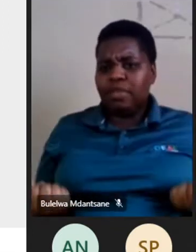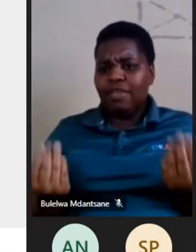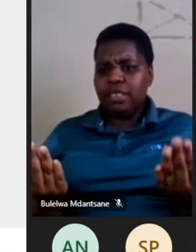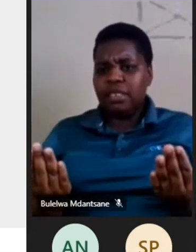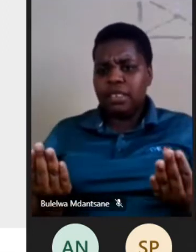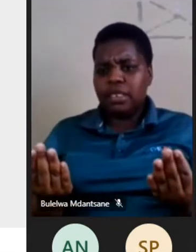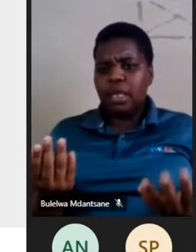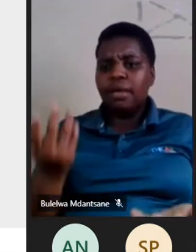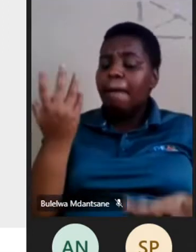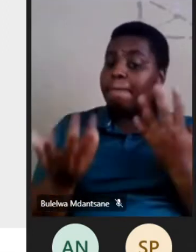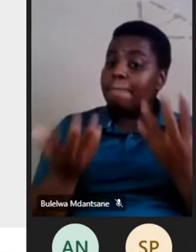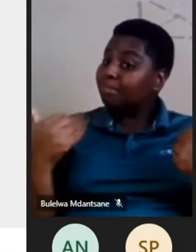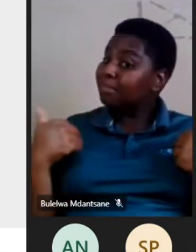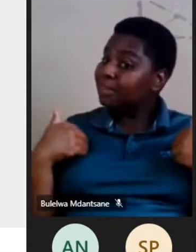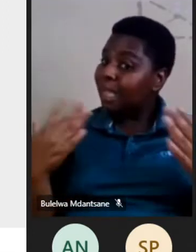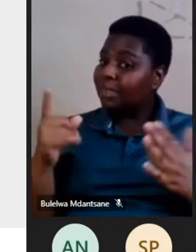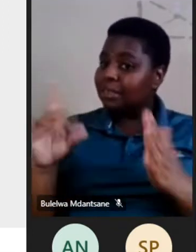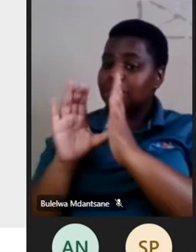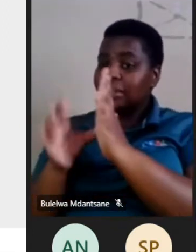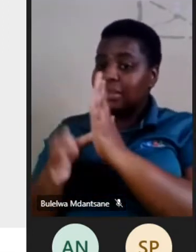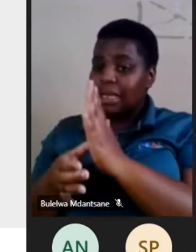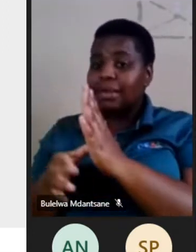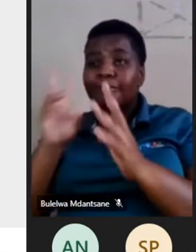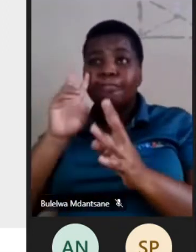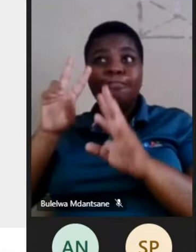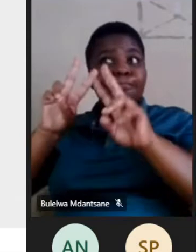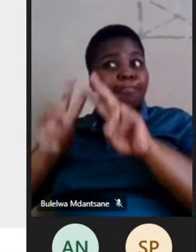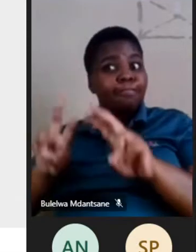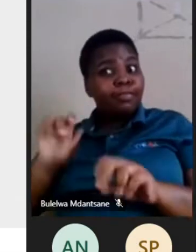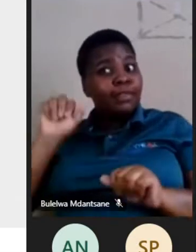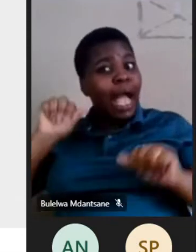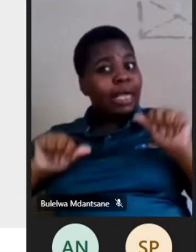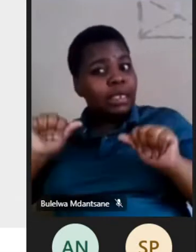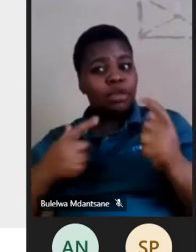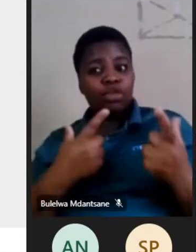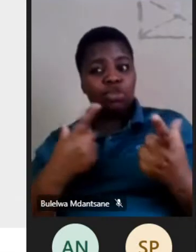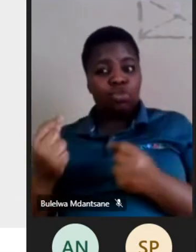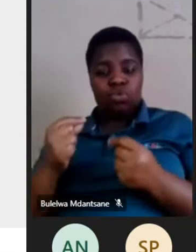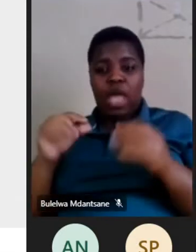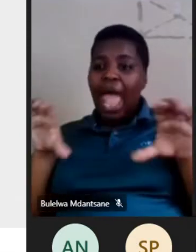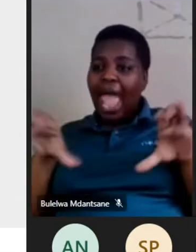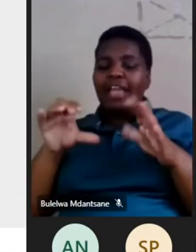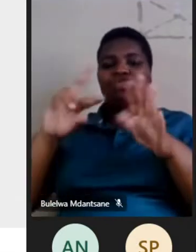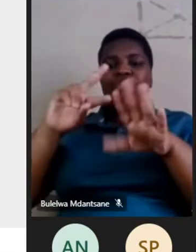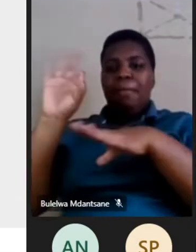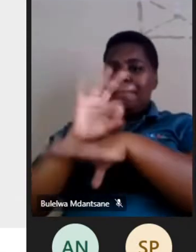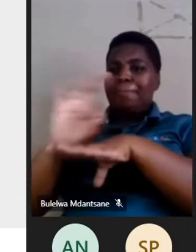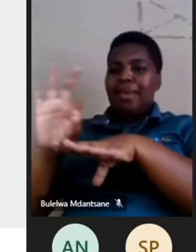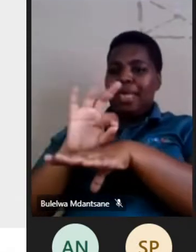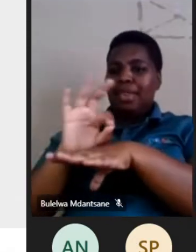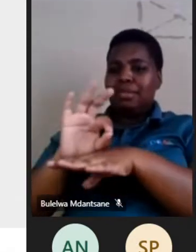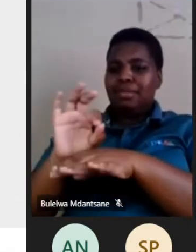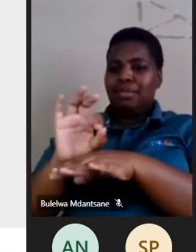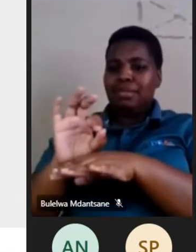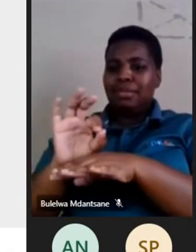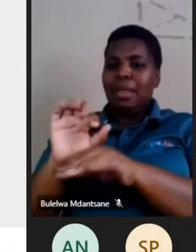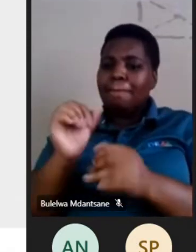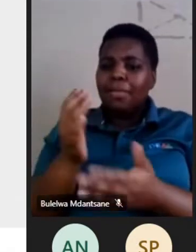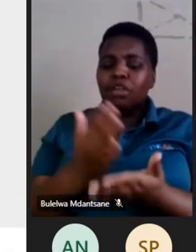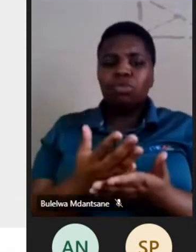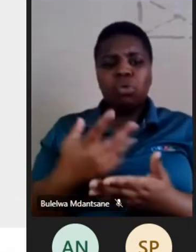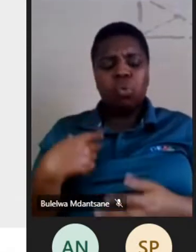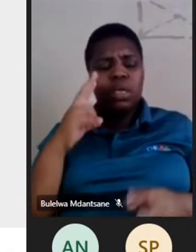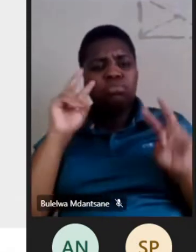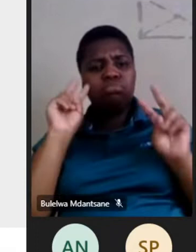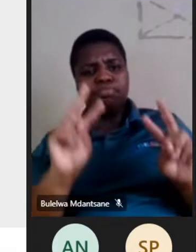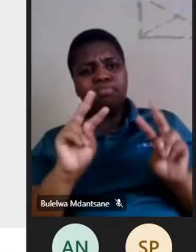Maybe start with a disability audit and assessment and an action plan per facility. We need to innovate on how these services